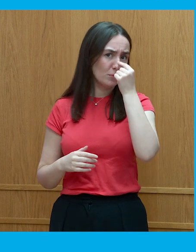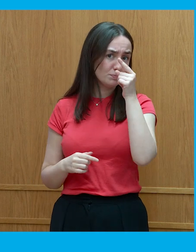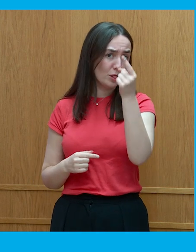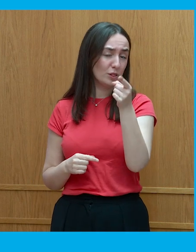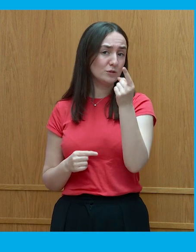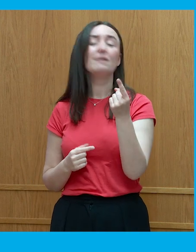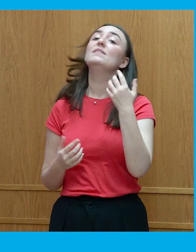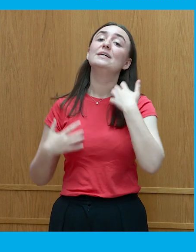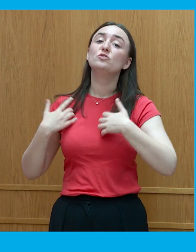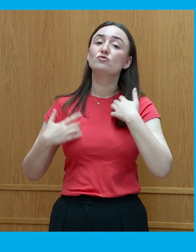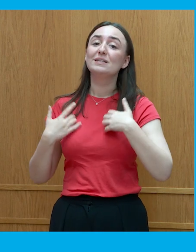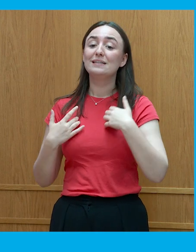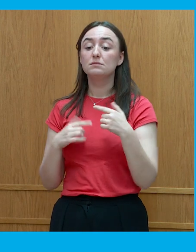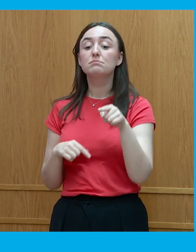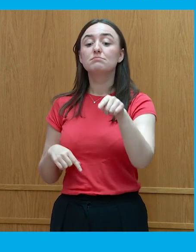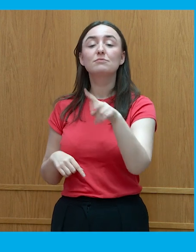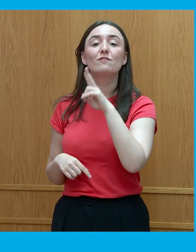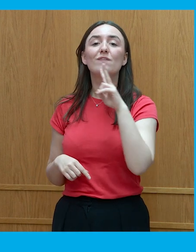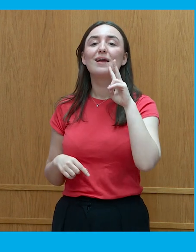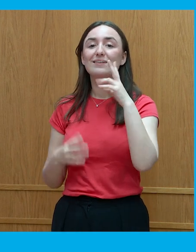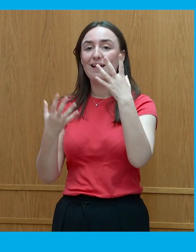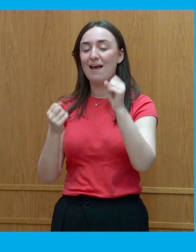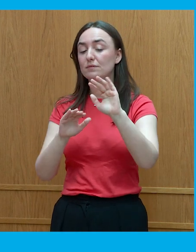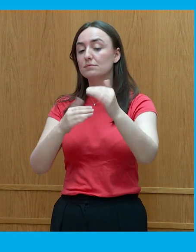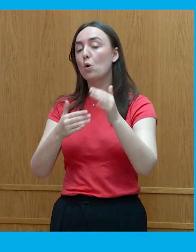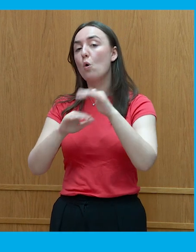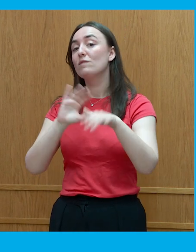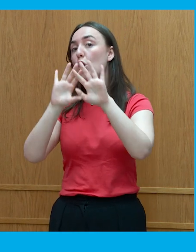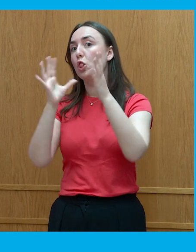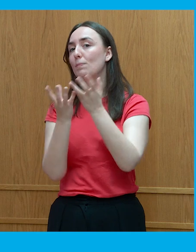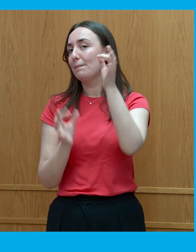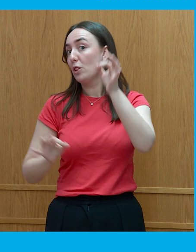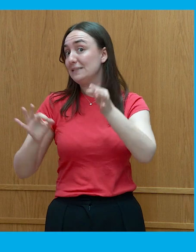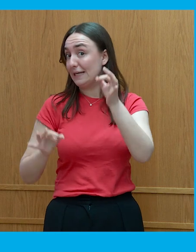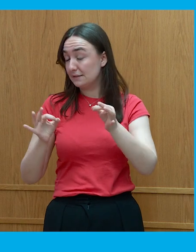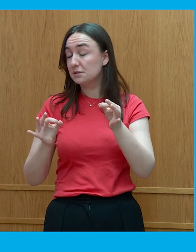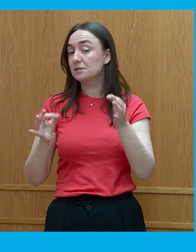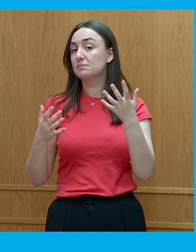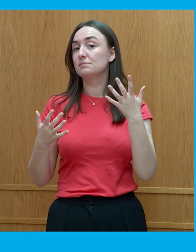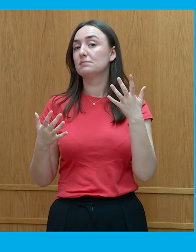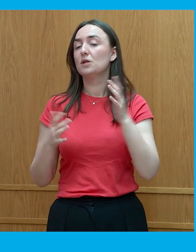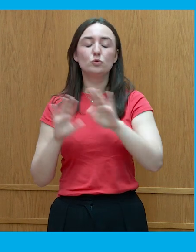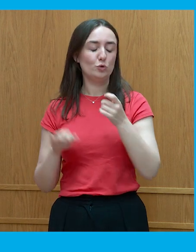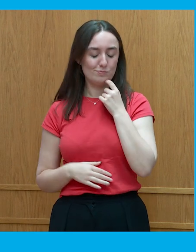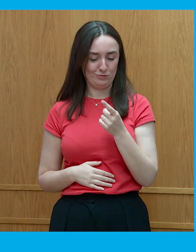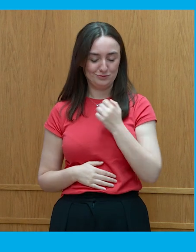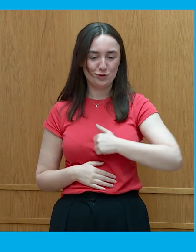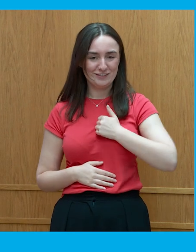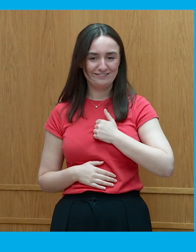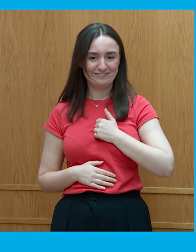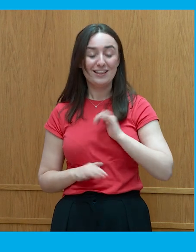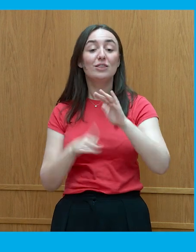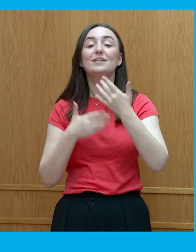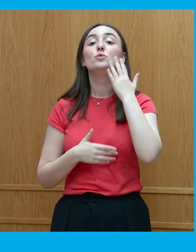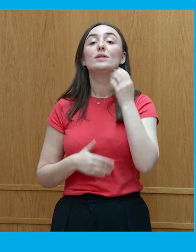On Friday, there's a session on global politics. And actually, no, that's tomorrow. Sorry, there's a session tomorrow